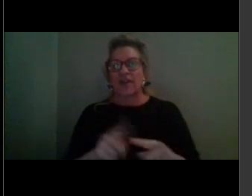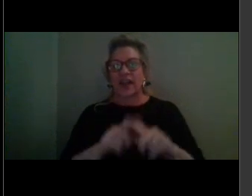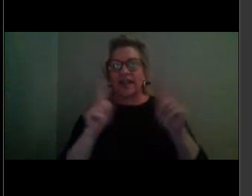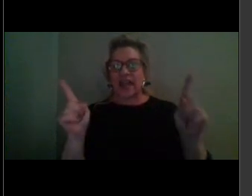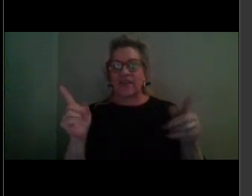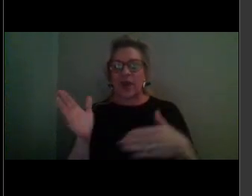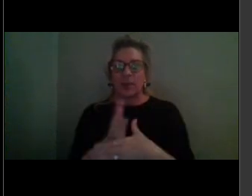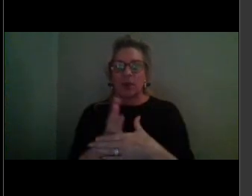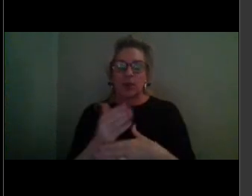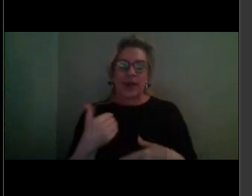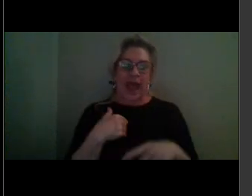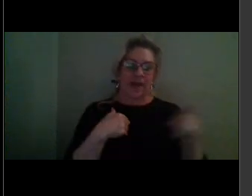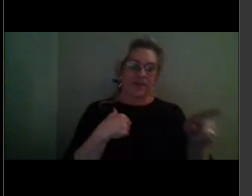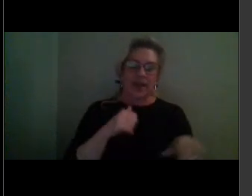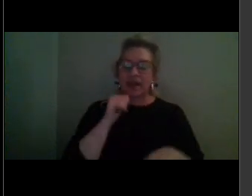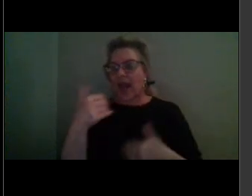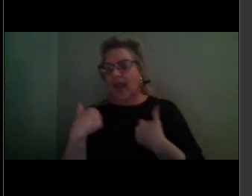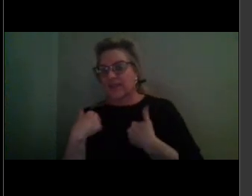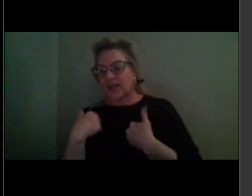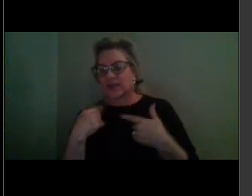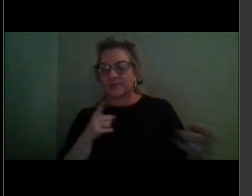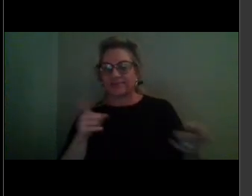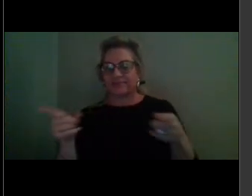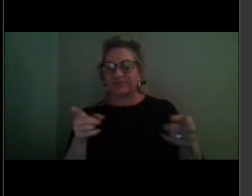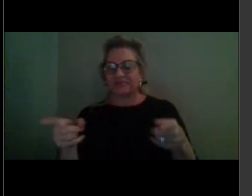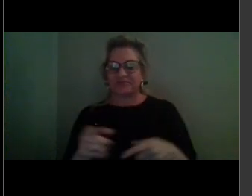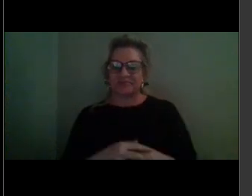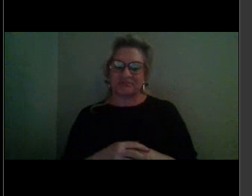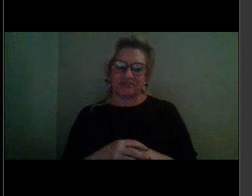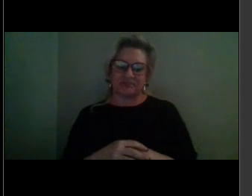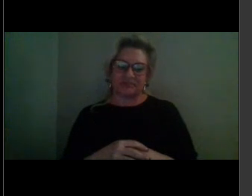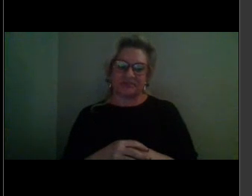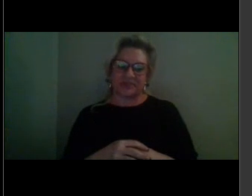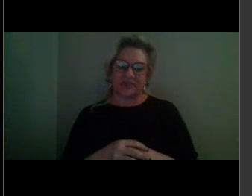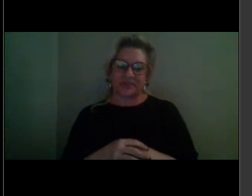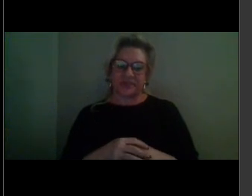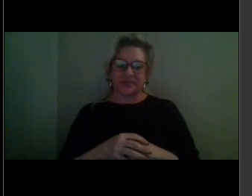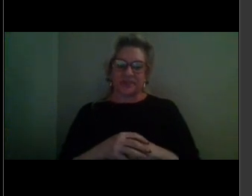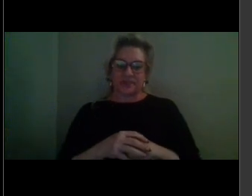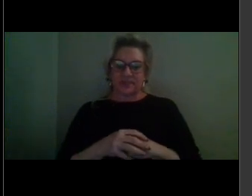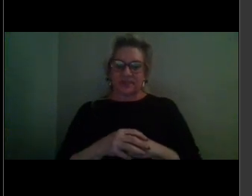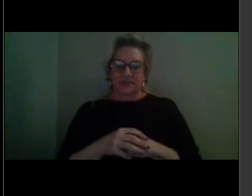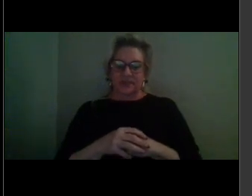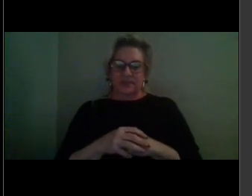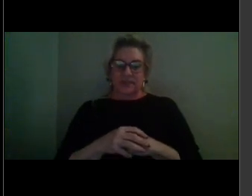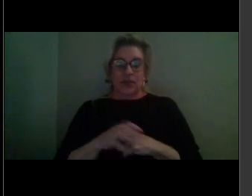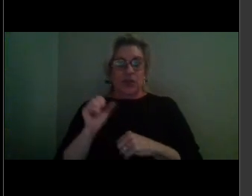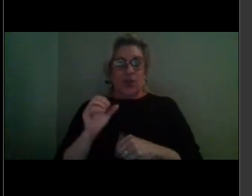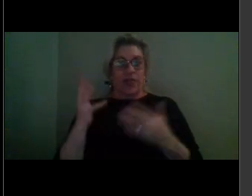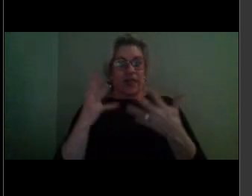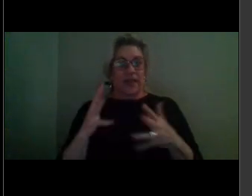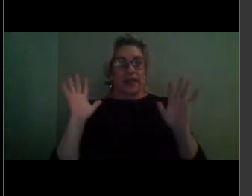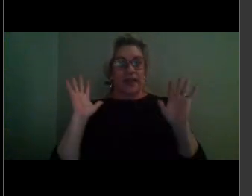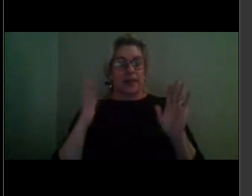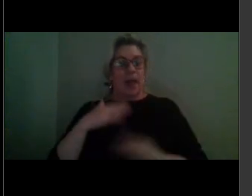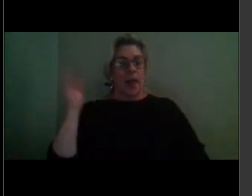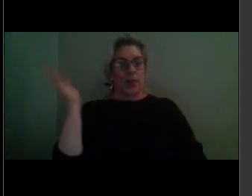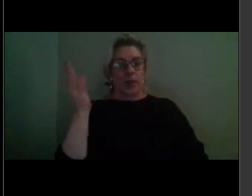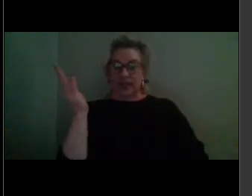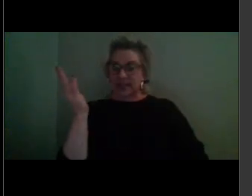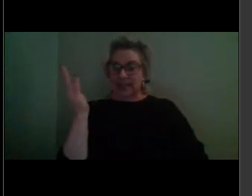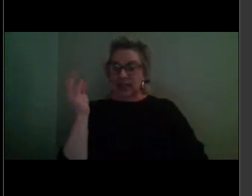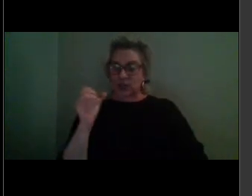having the augmentation and not having it. So that is my presentation.